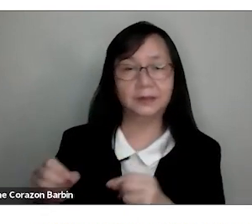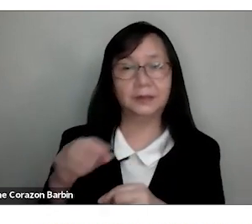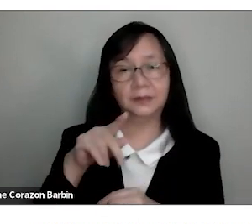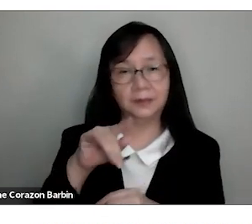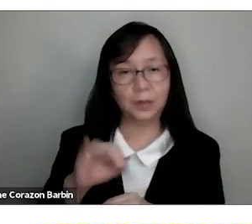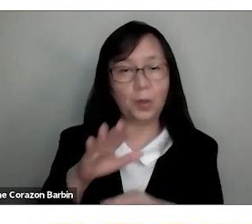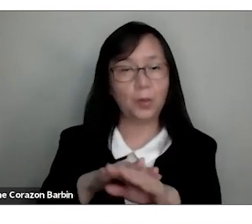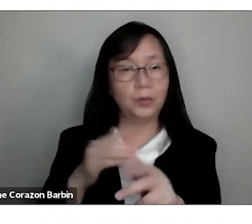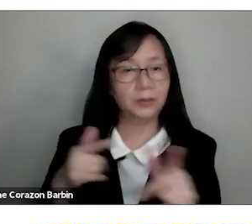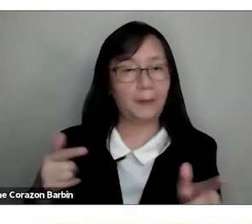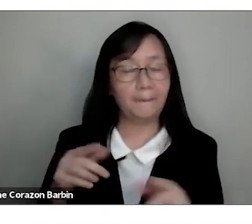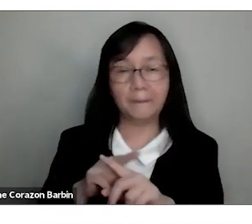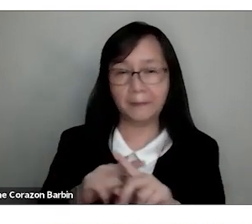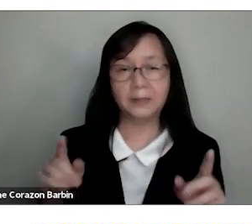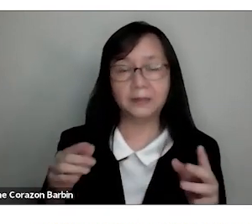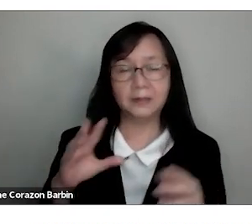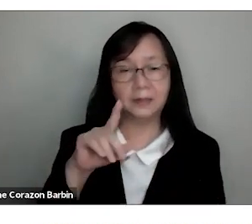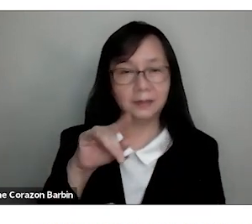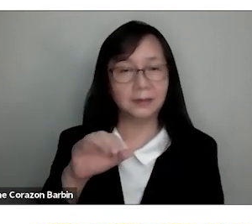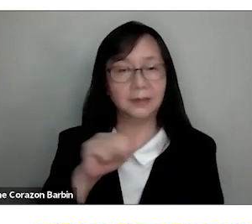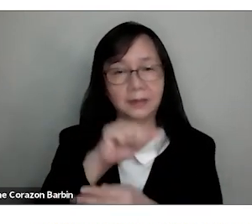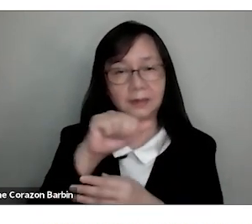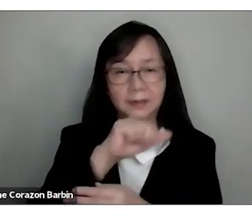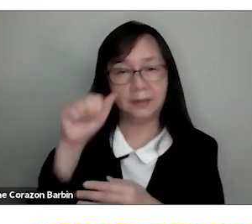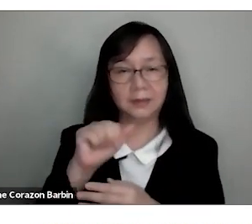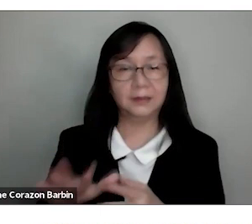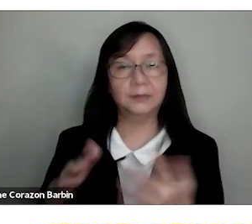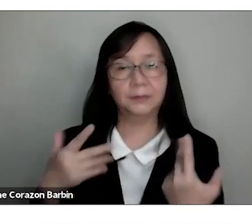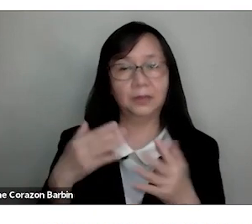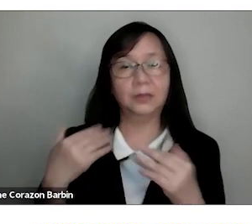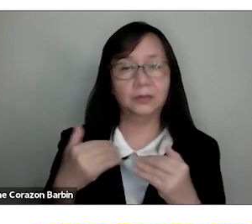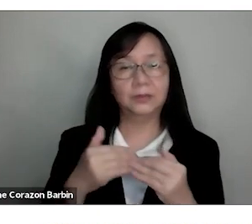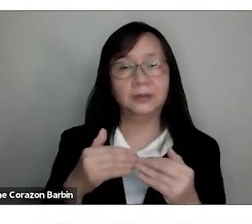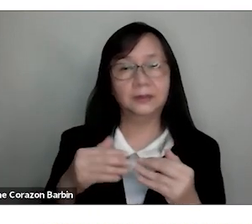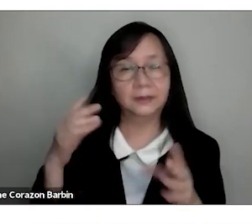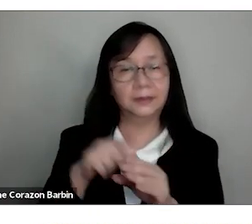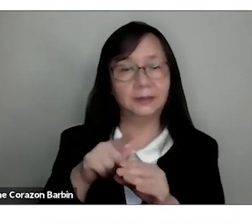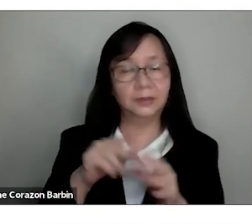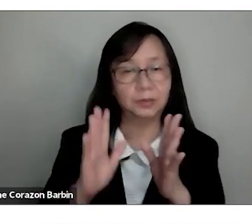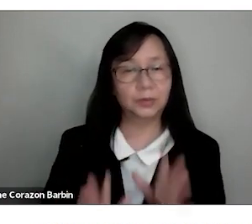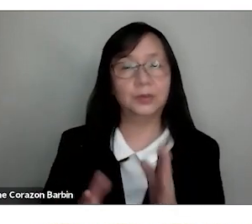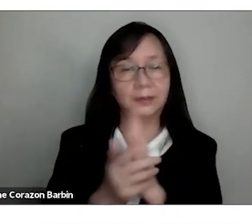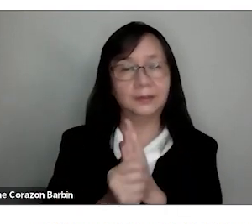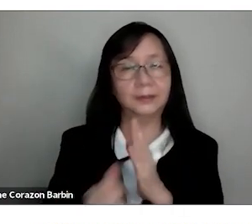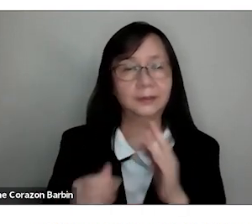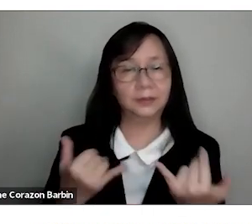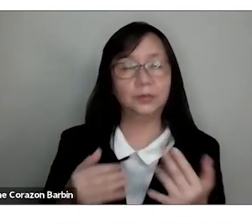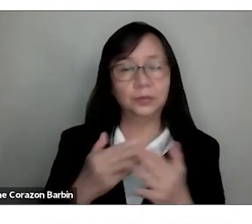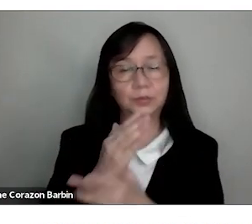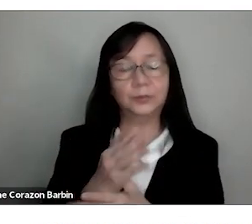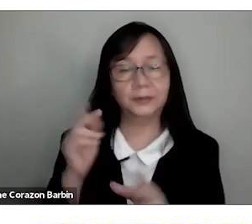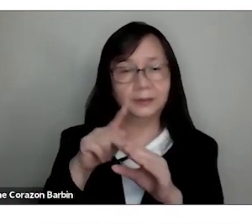consultation. Nonetheless, CRC Asia banked on the delegates' experience and developed expertise through their participation in the